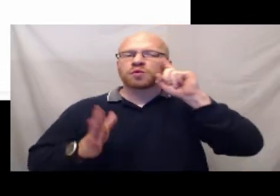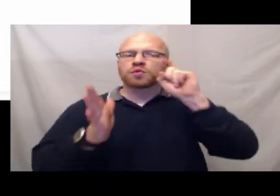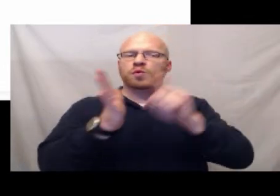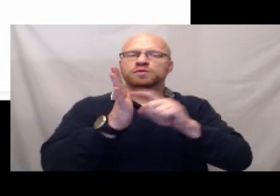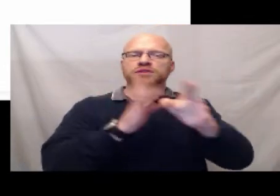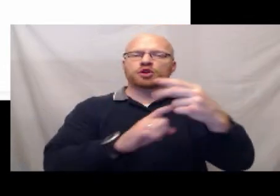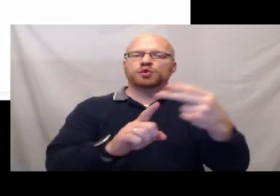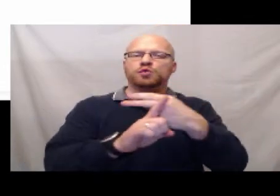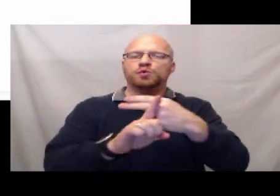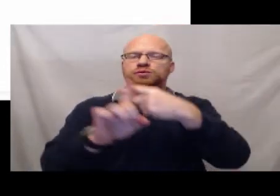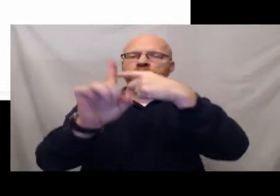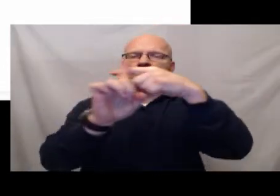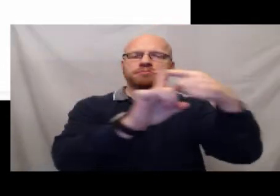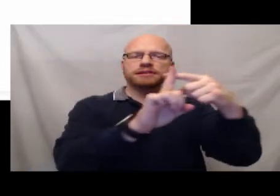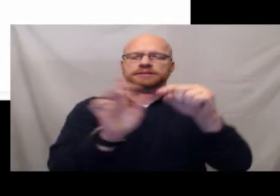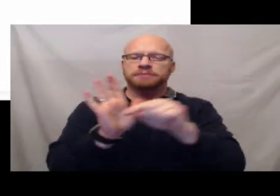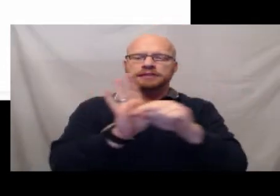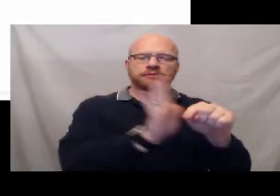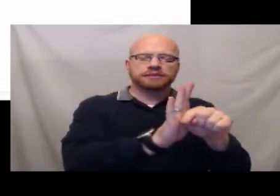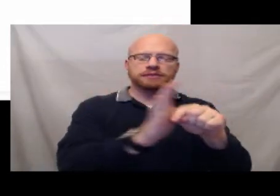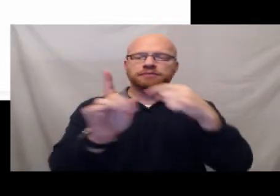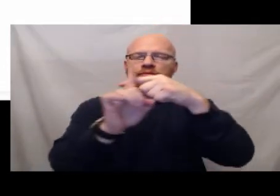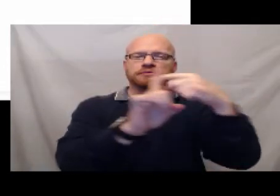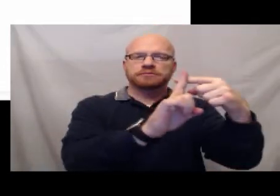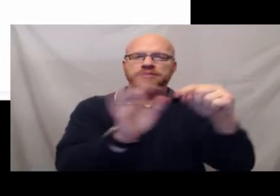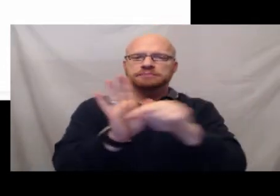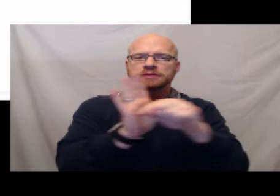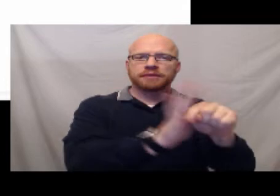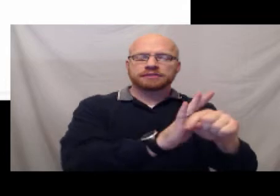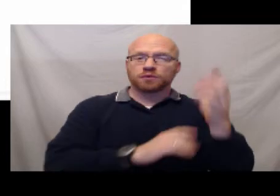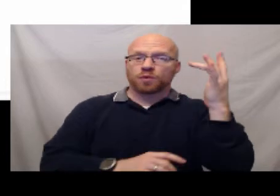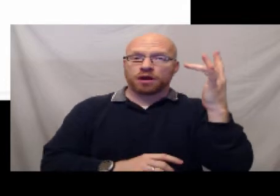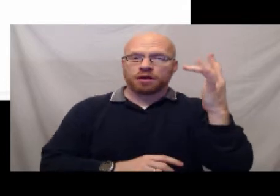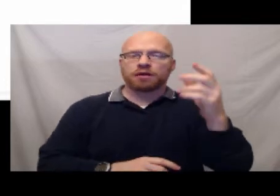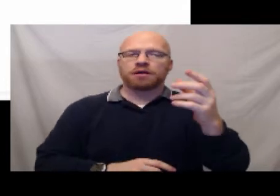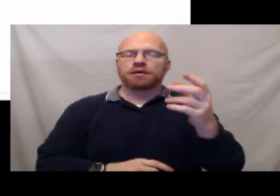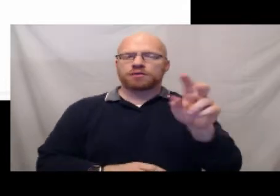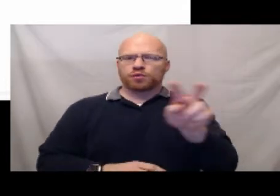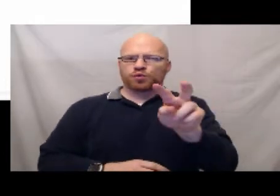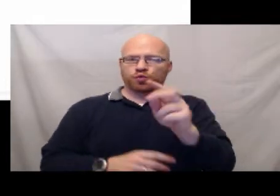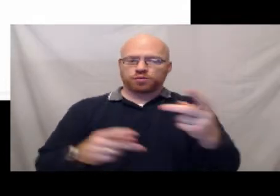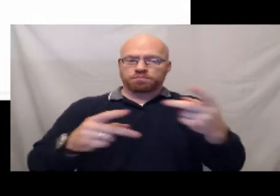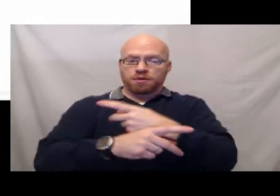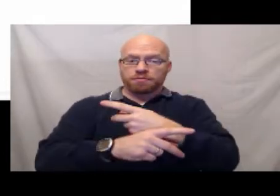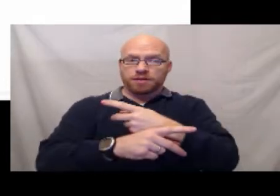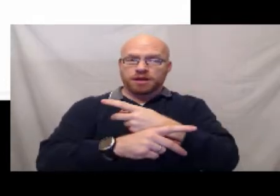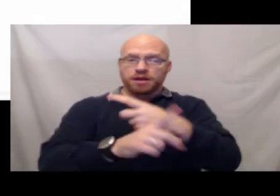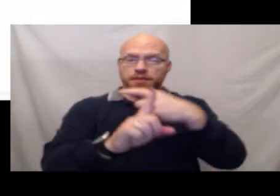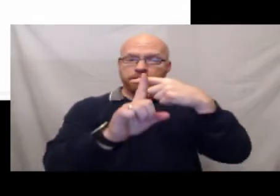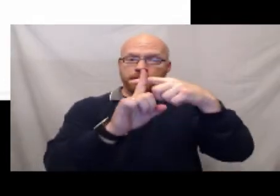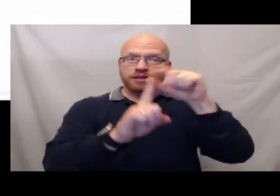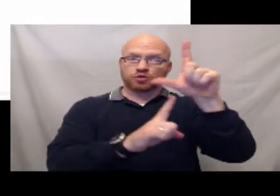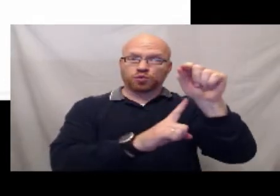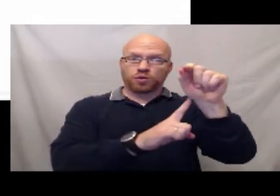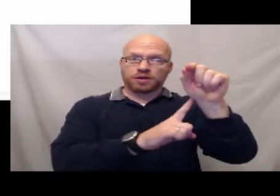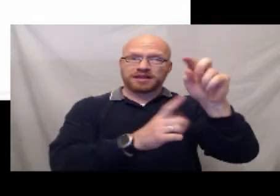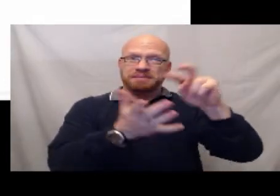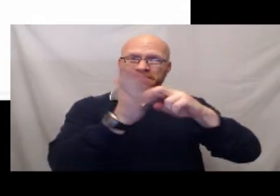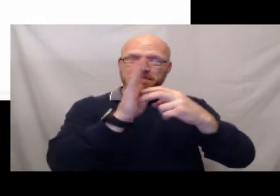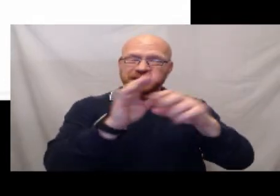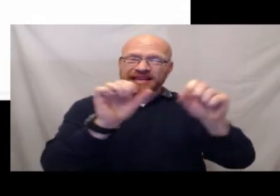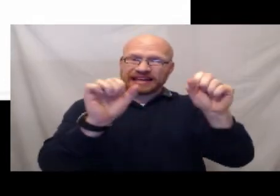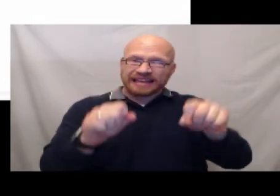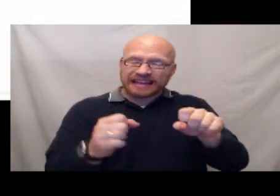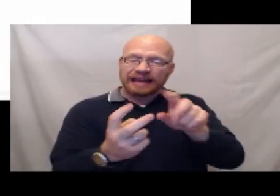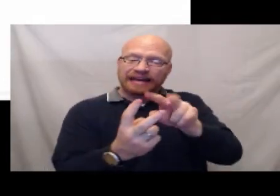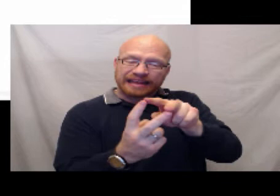Okay, you'll notice I used positives and negatives for each pair. The reason is because positive